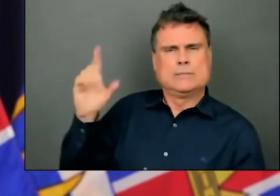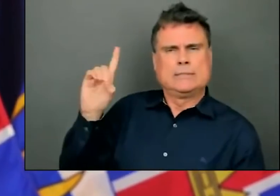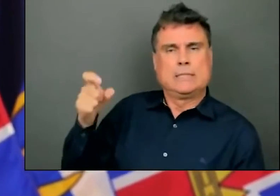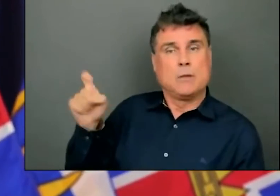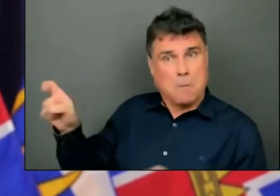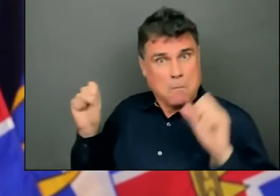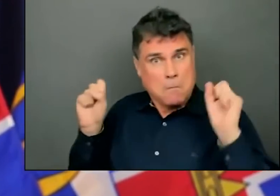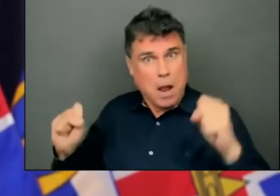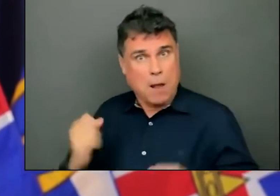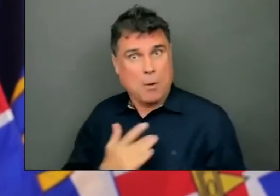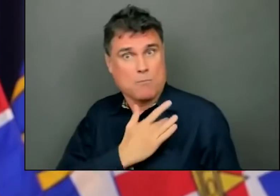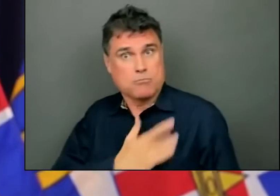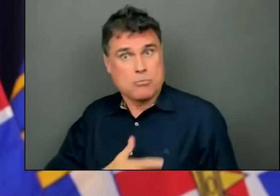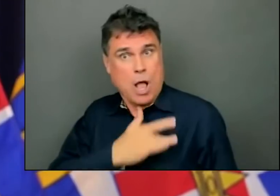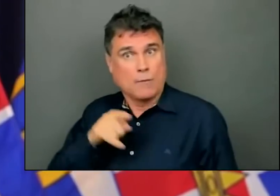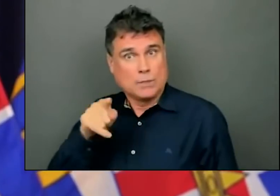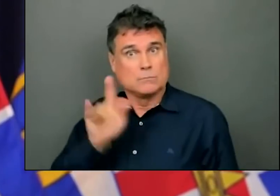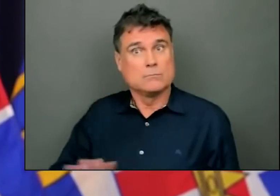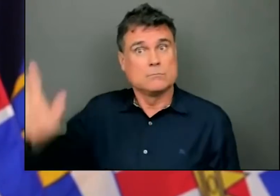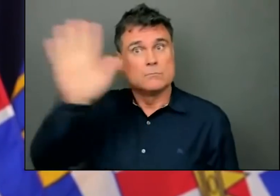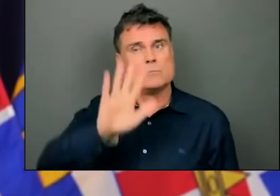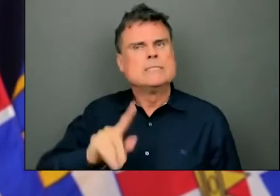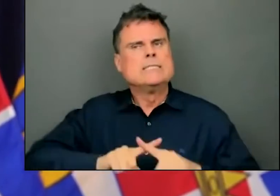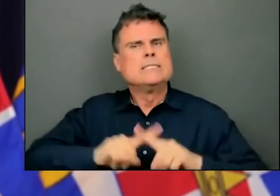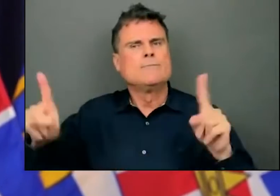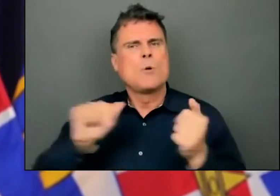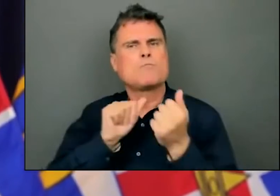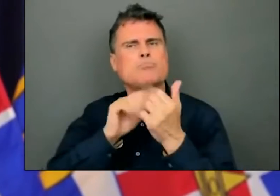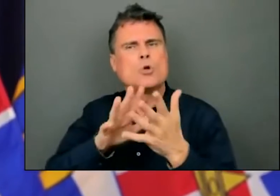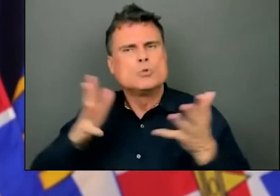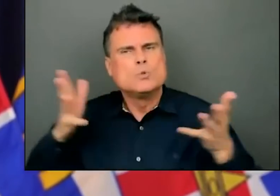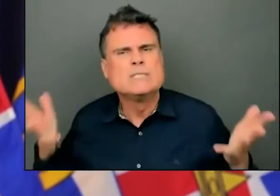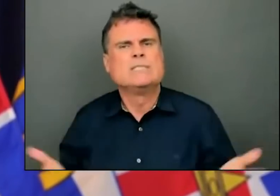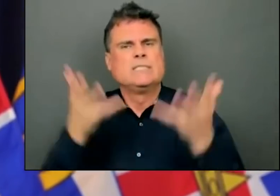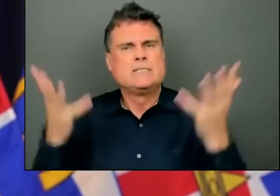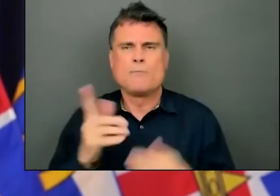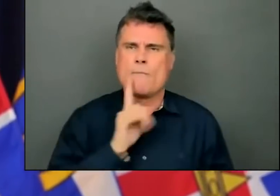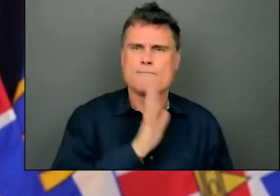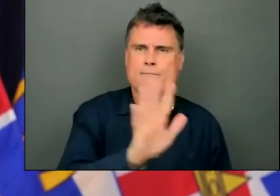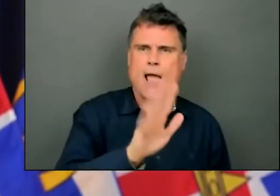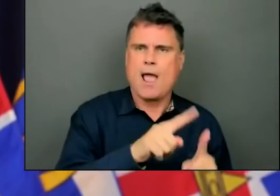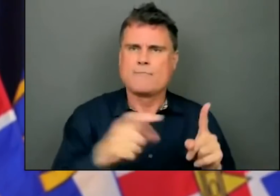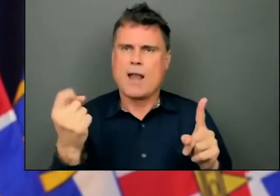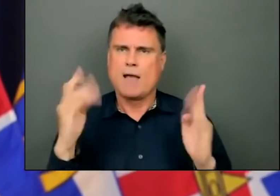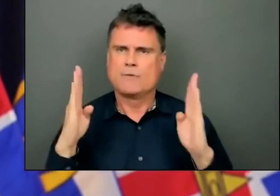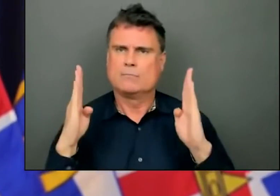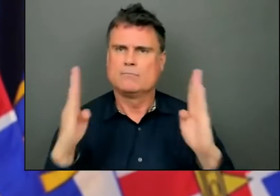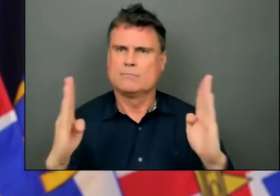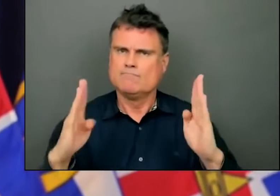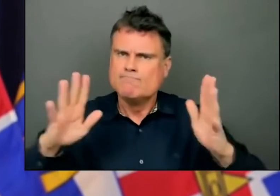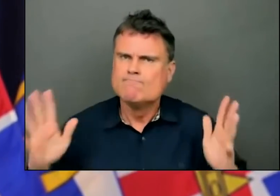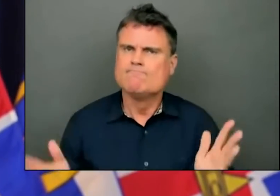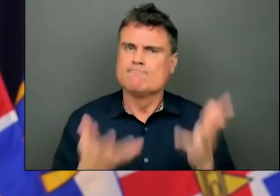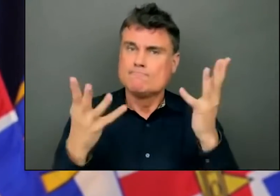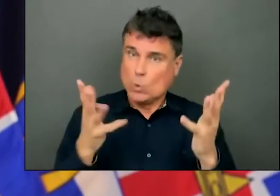numbers of the 5 to 11-year-olds, or to convince parents to vaccinate their children? And should we expect a different